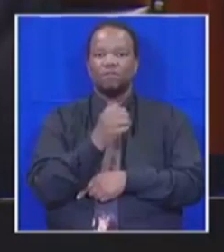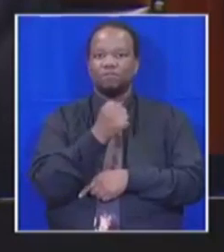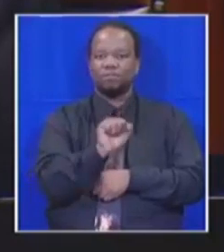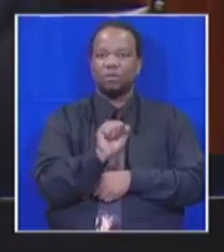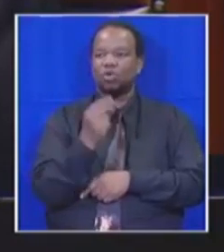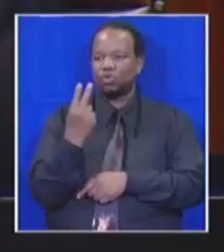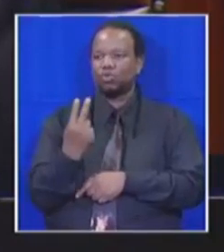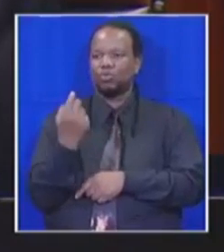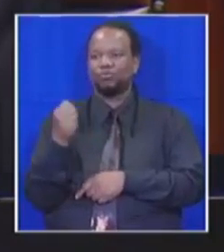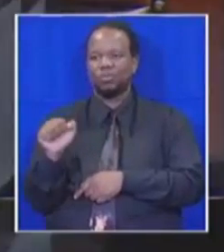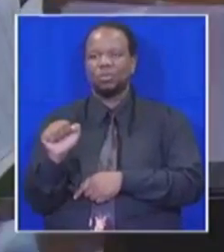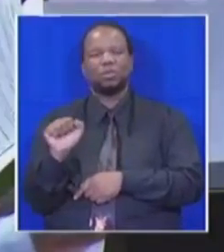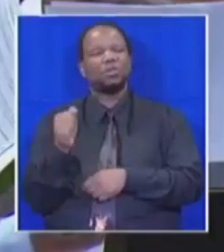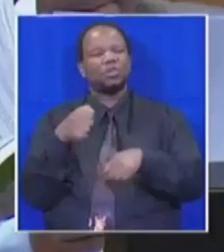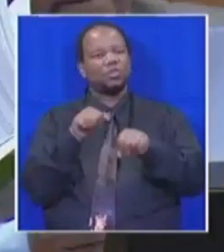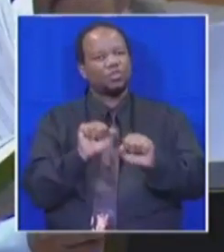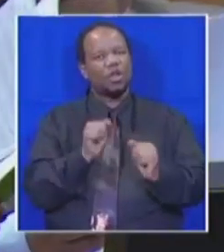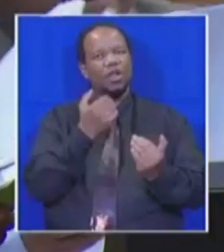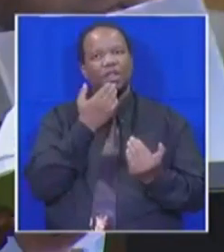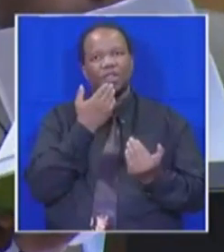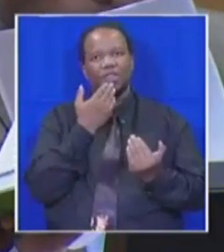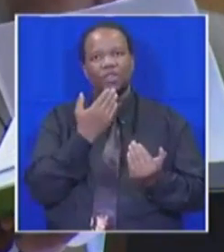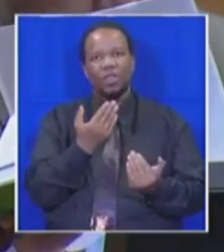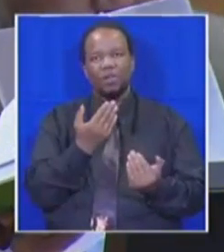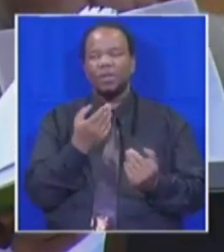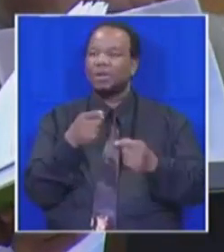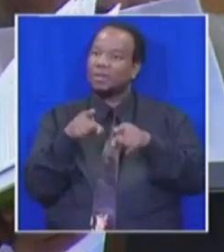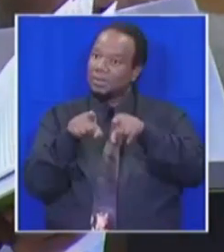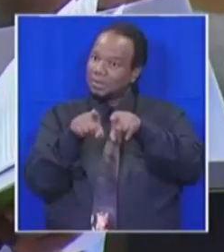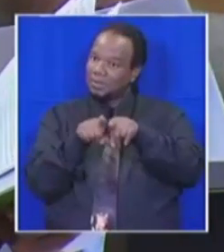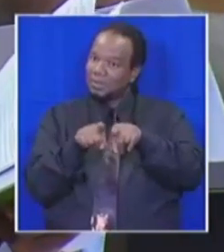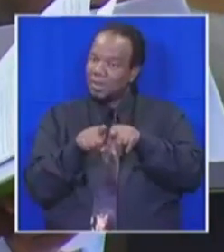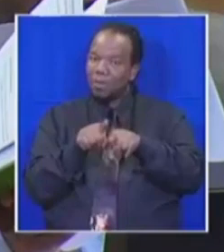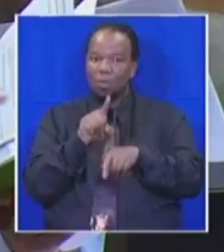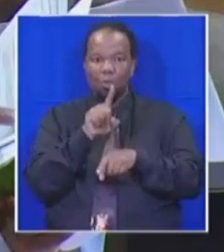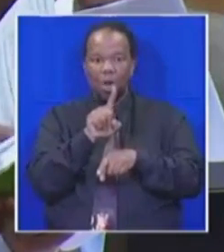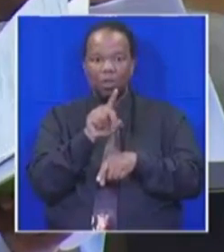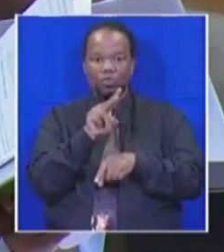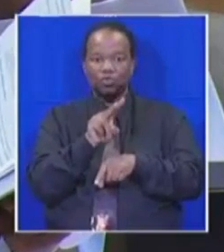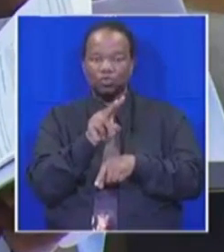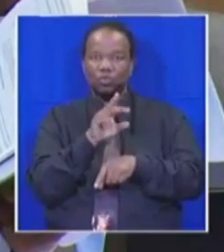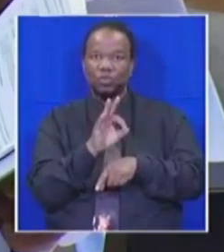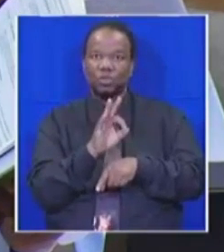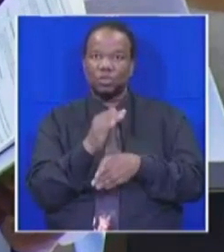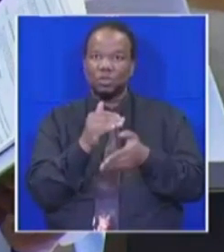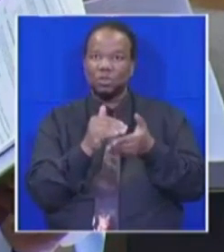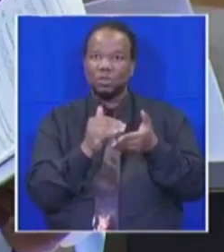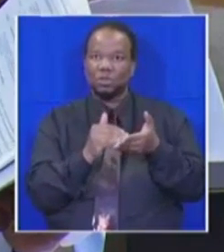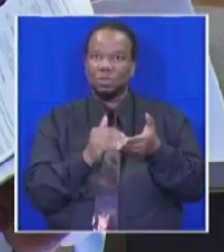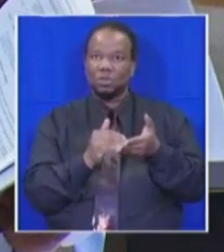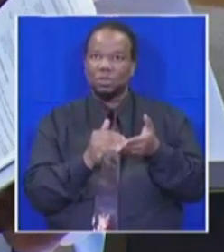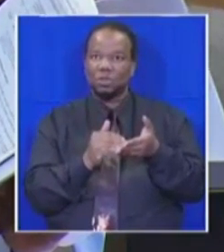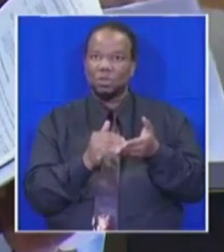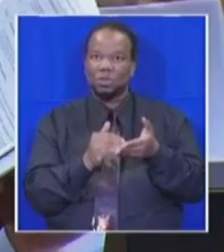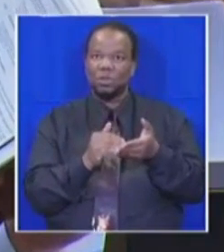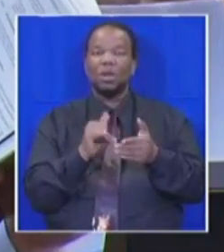Chairperson. Thank you, Chairperson. But the same rule, 123, subsection 2,